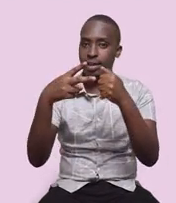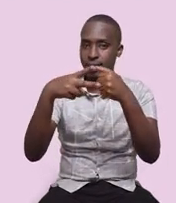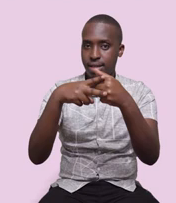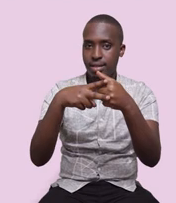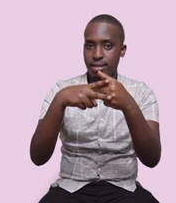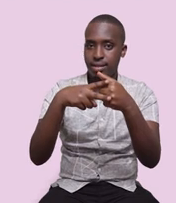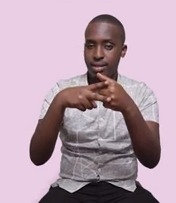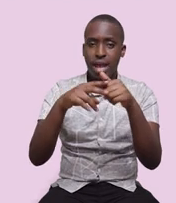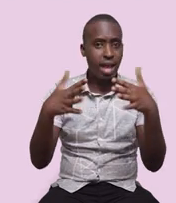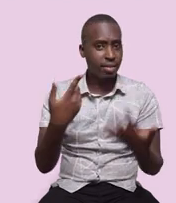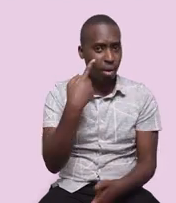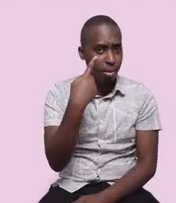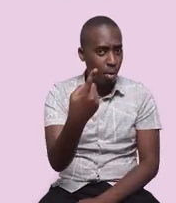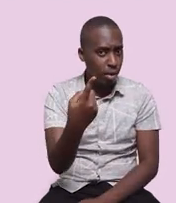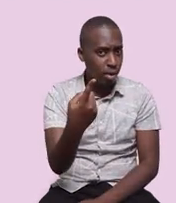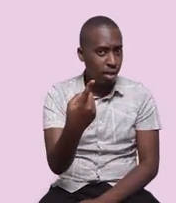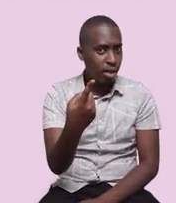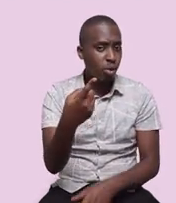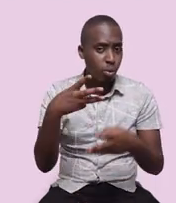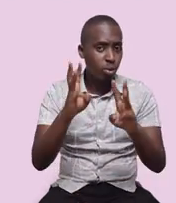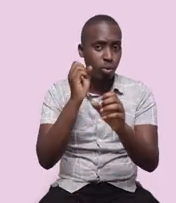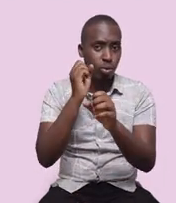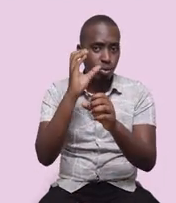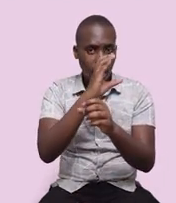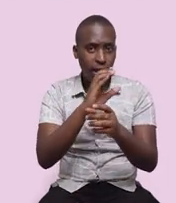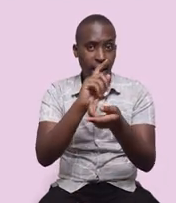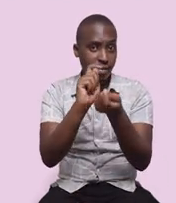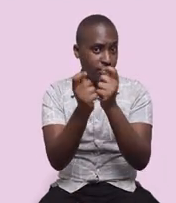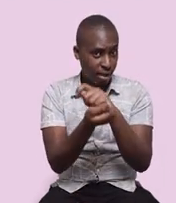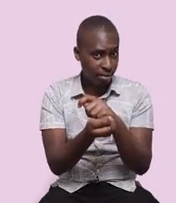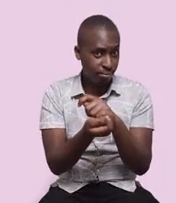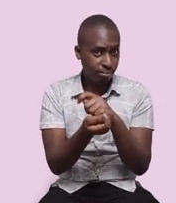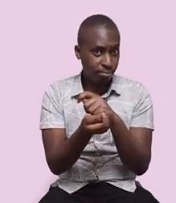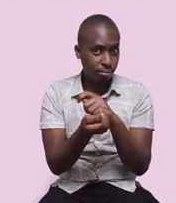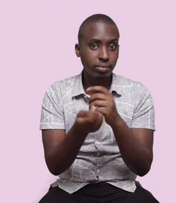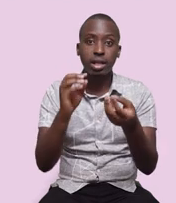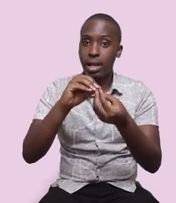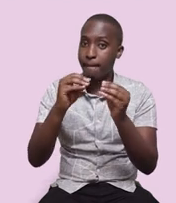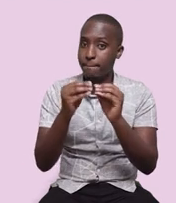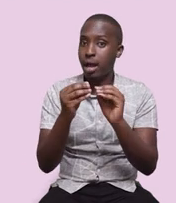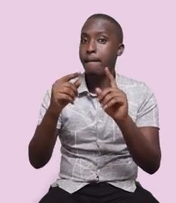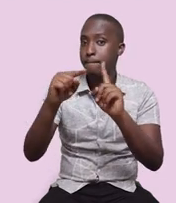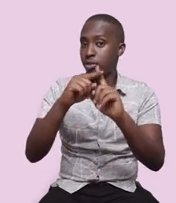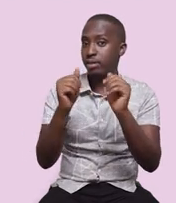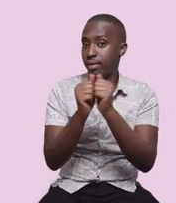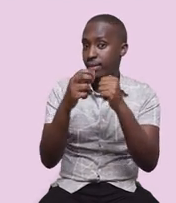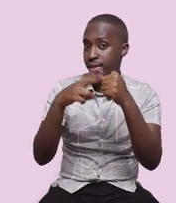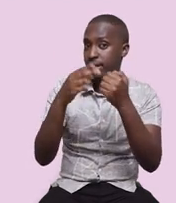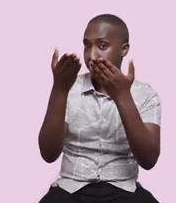17. Have you seen the concept of the inverse? Our number positive 17 is